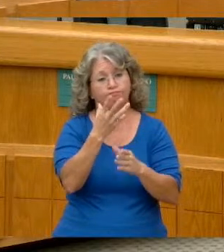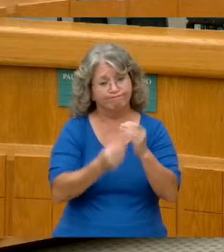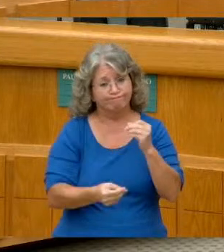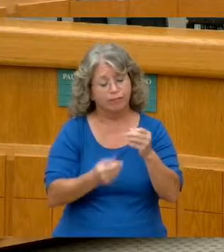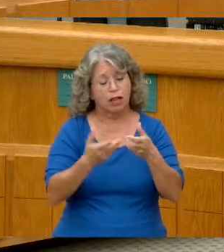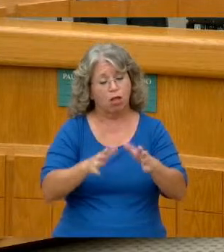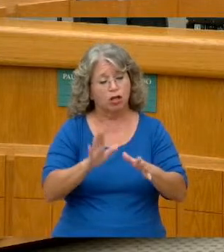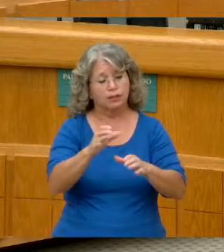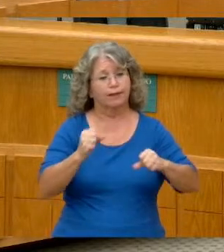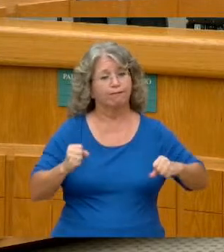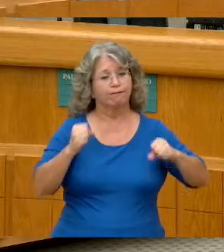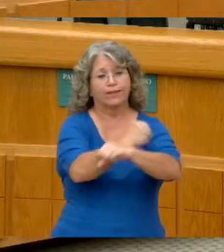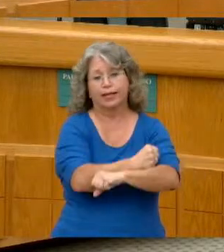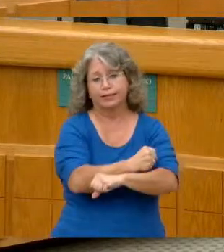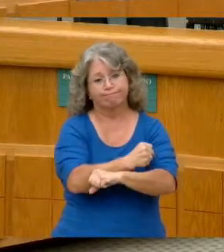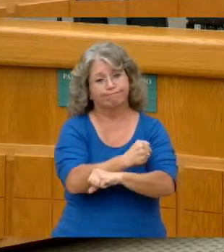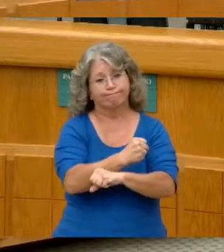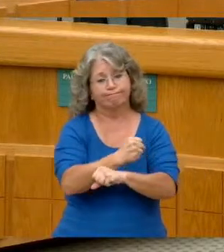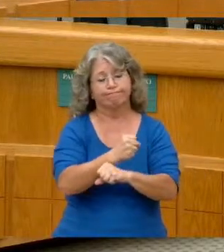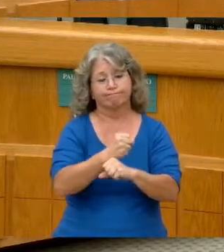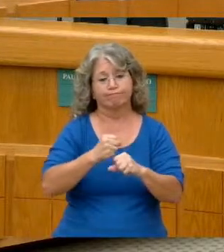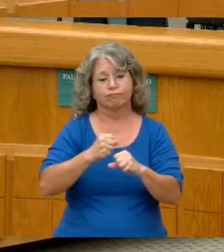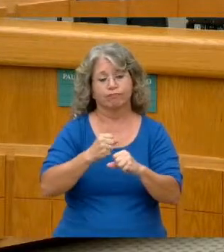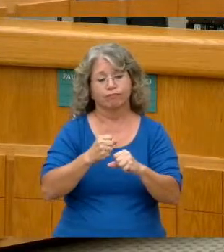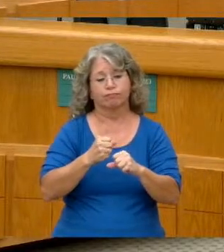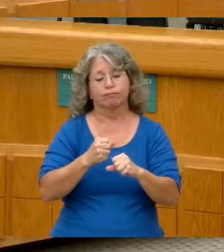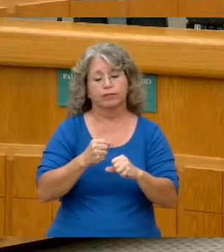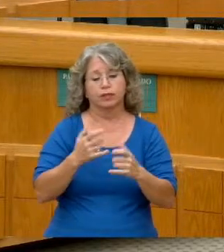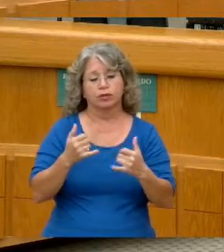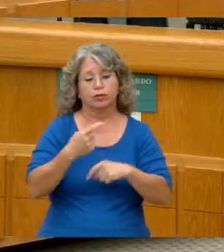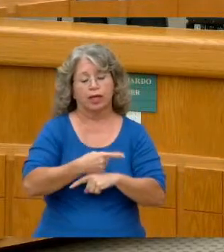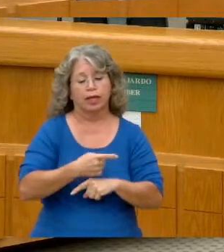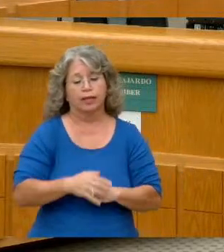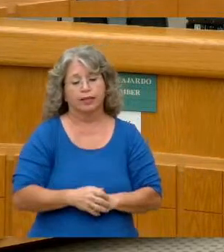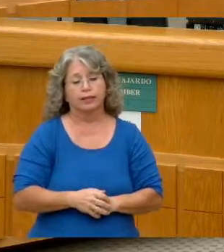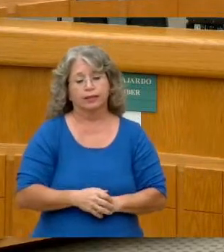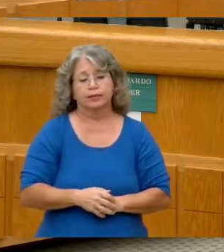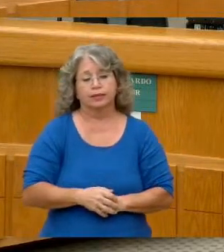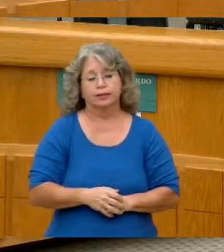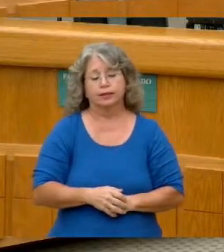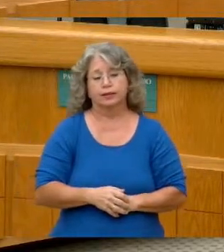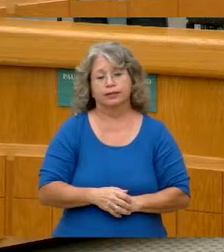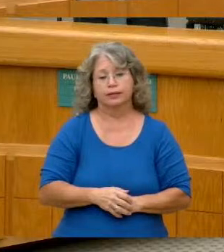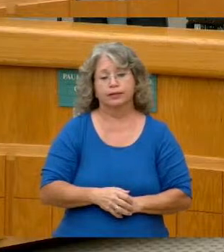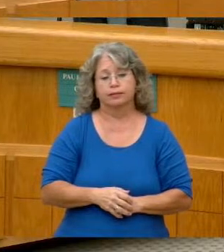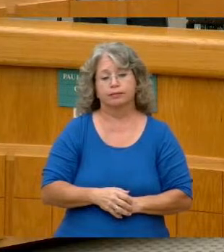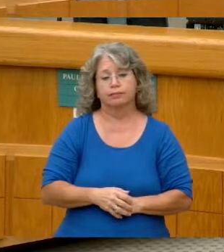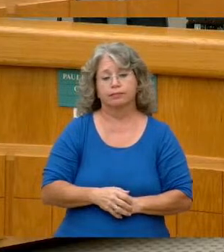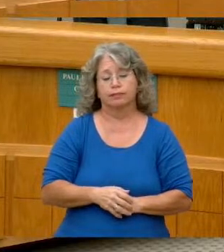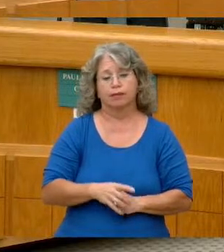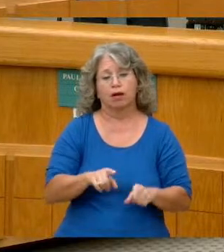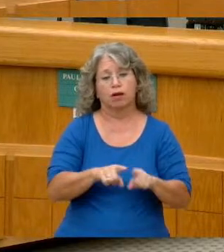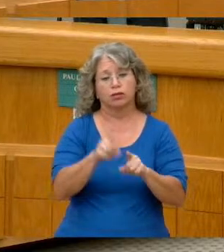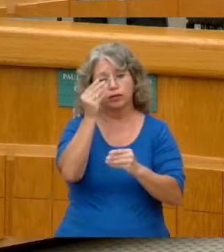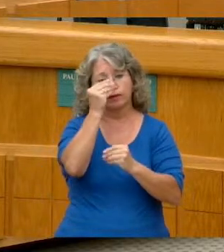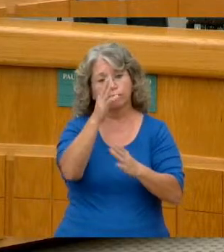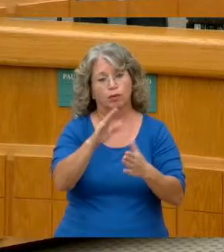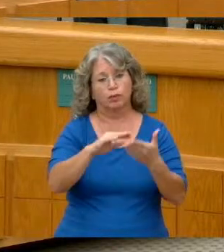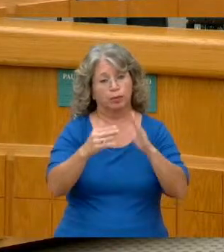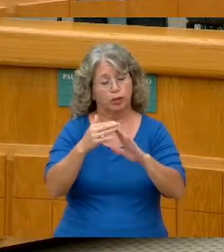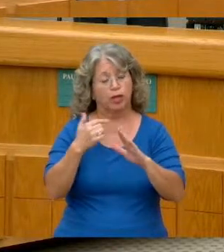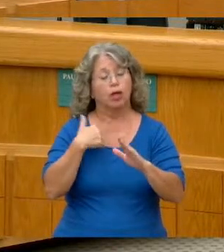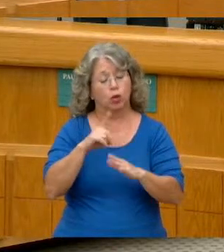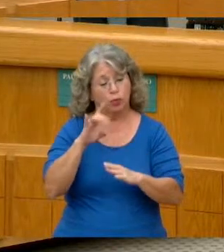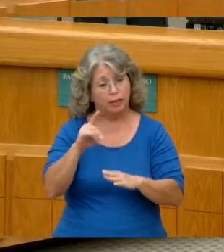today. So I also wanted to inform the community that we did have a drive-through this